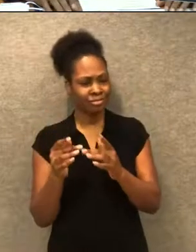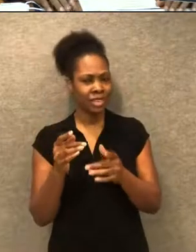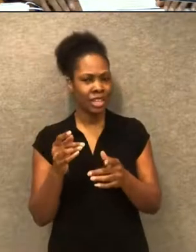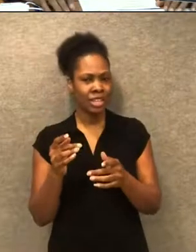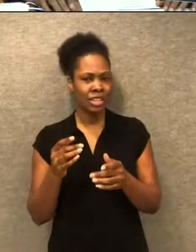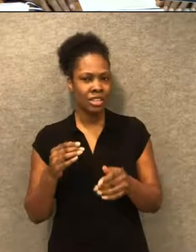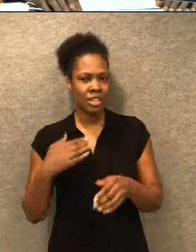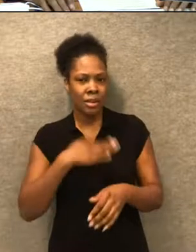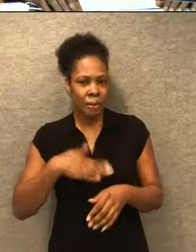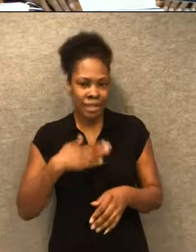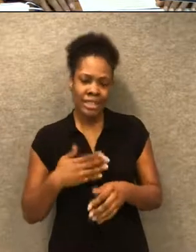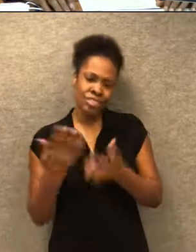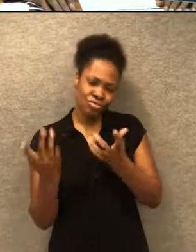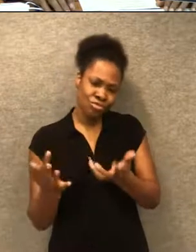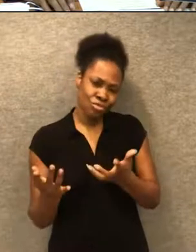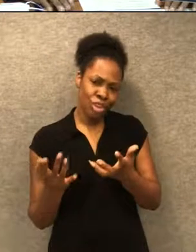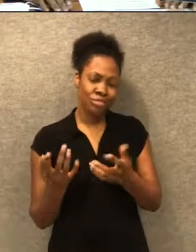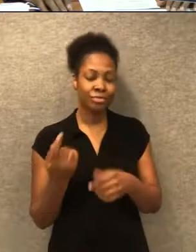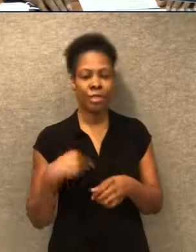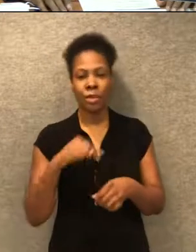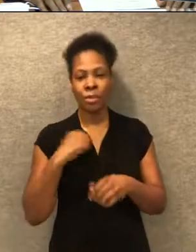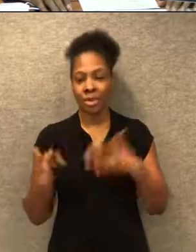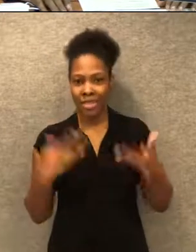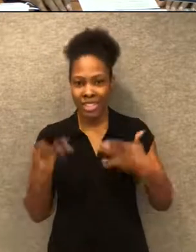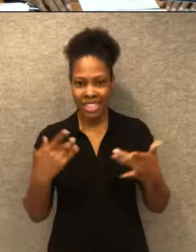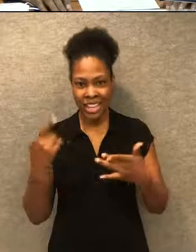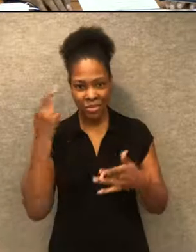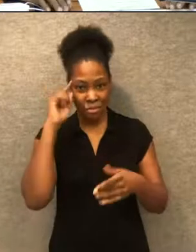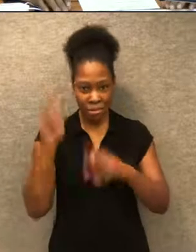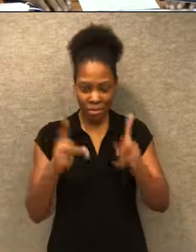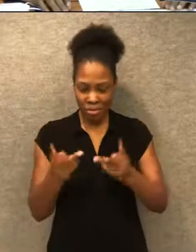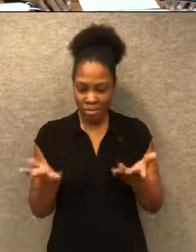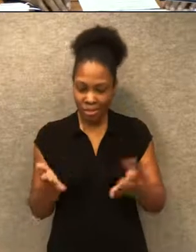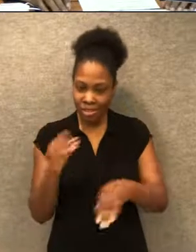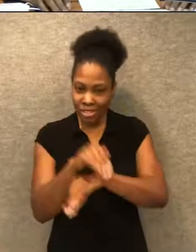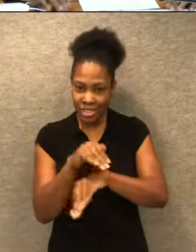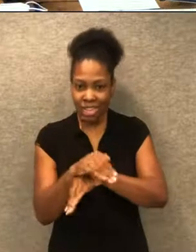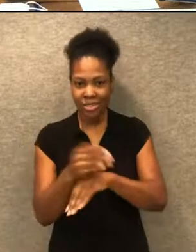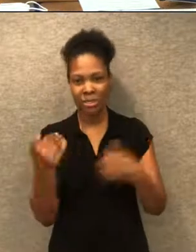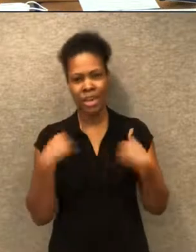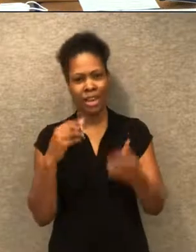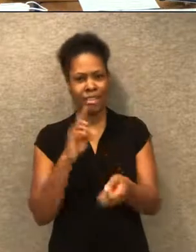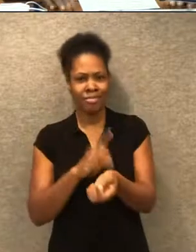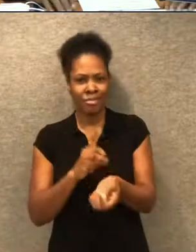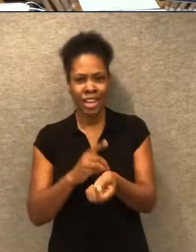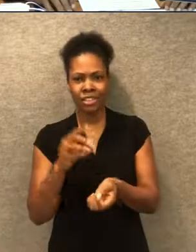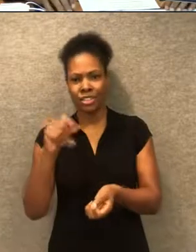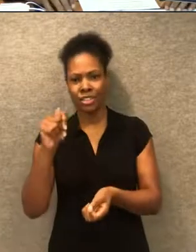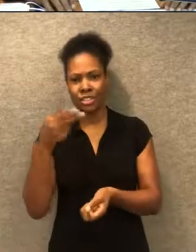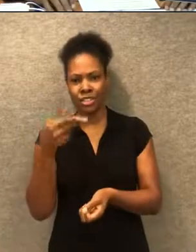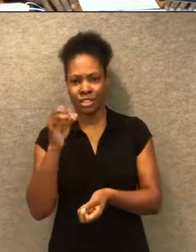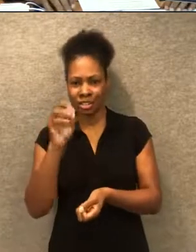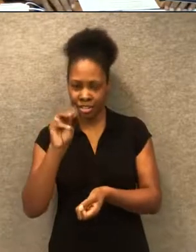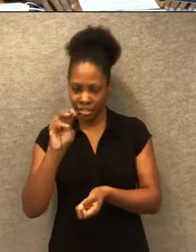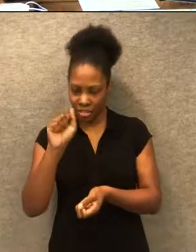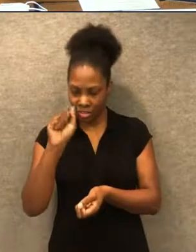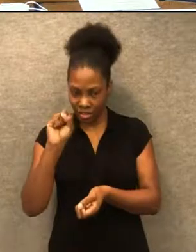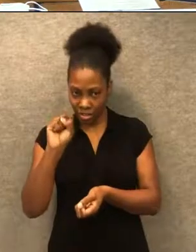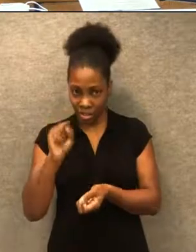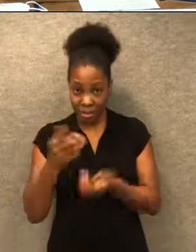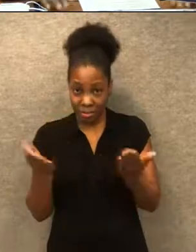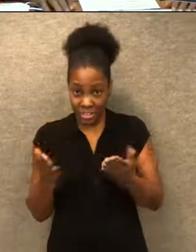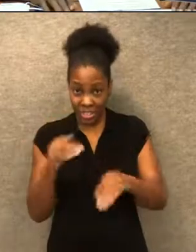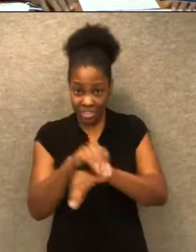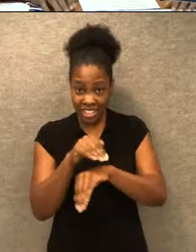We are excited about our panel tonight. We got Dr. Anise Thomas, who joined us again tonight for